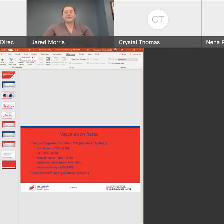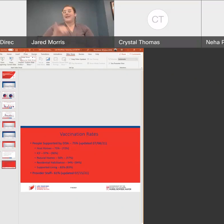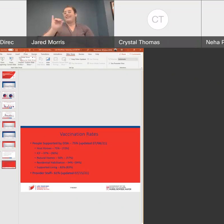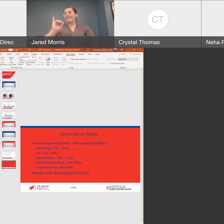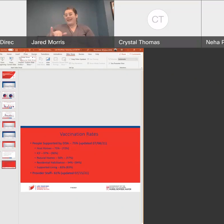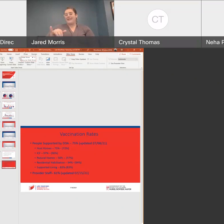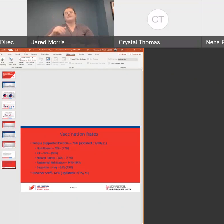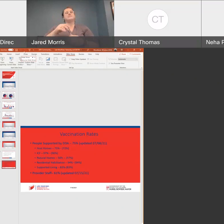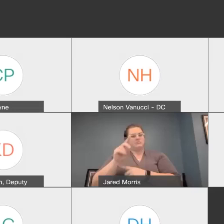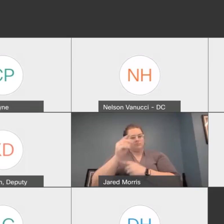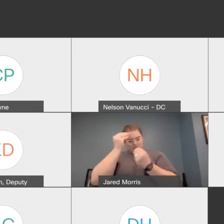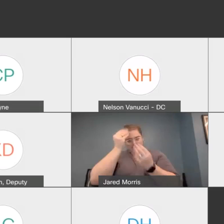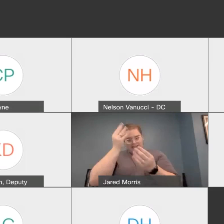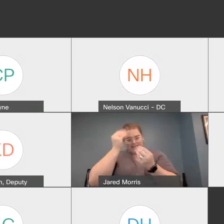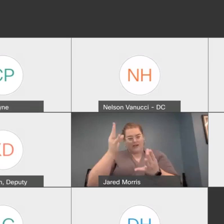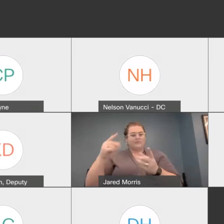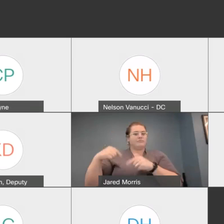will